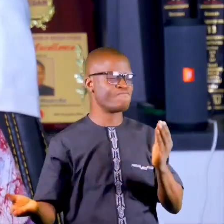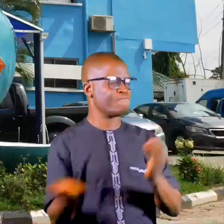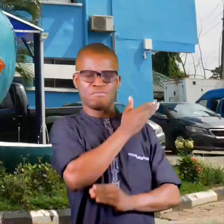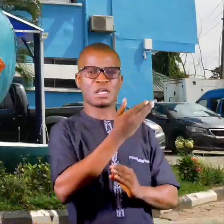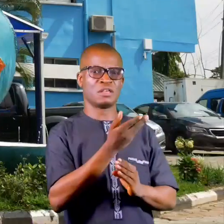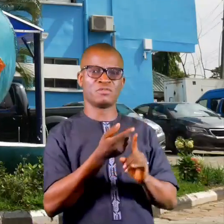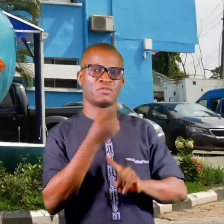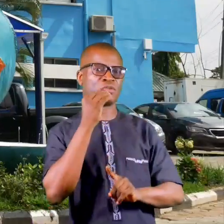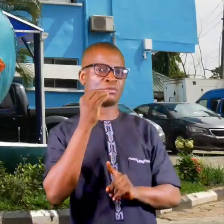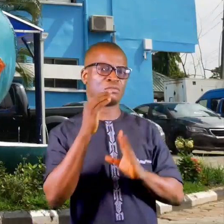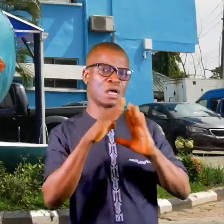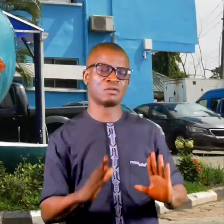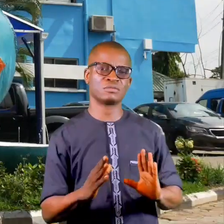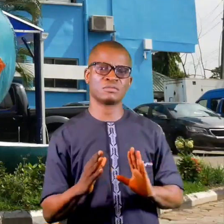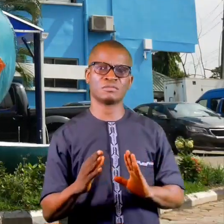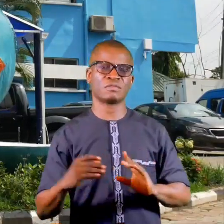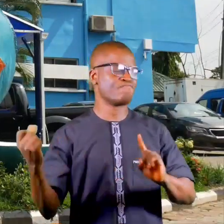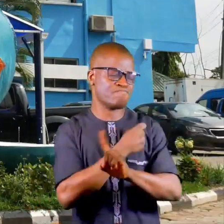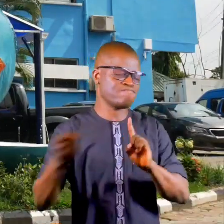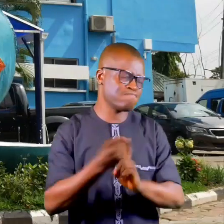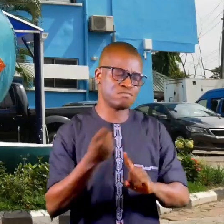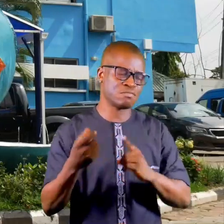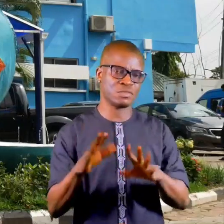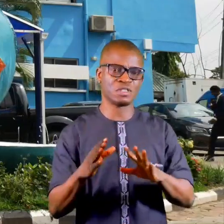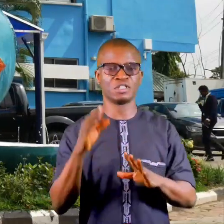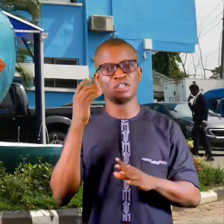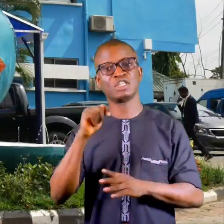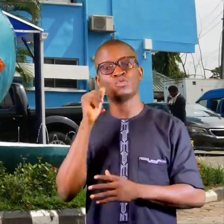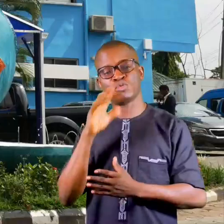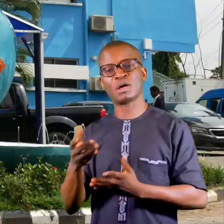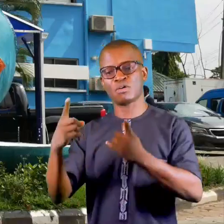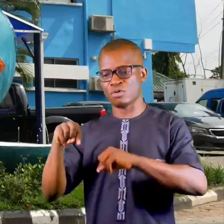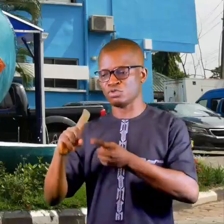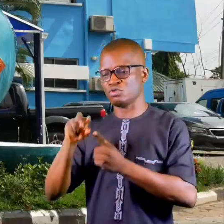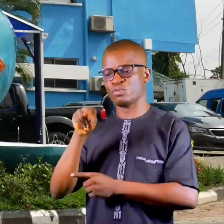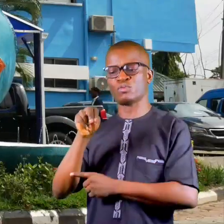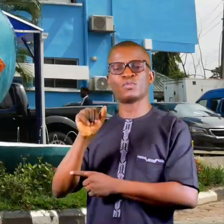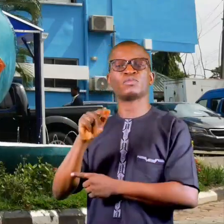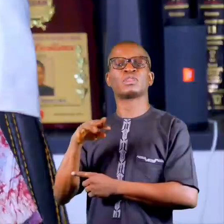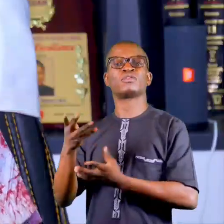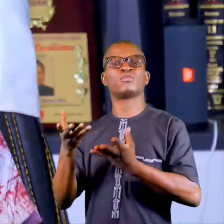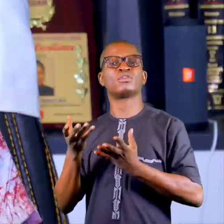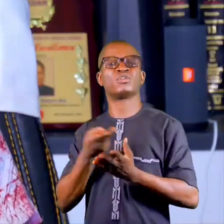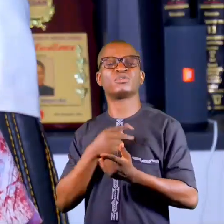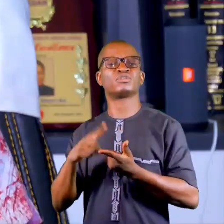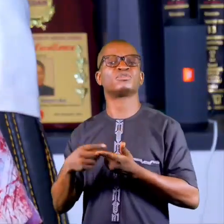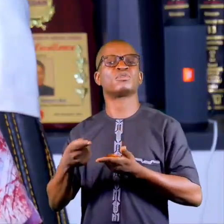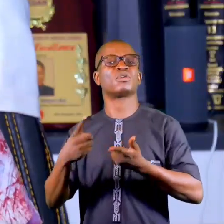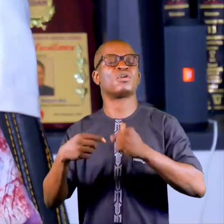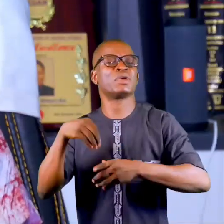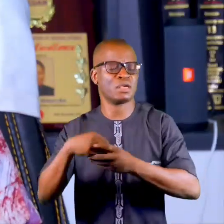her. And she came to NAPTIP to seek for assistance. She wanted us to intervene. So we've